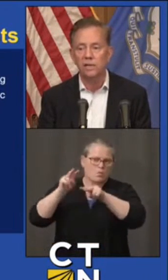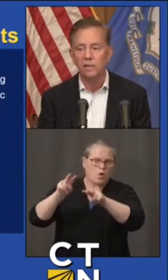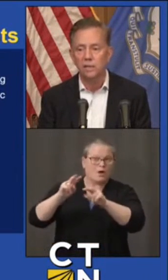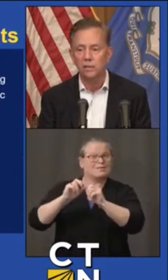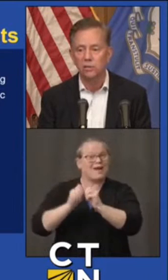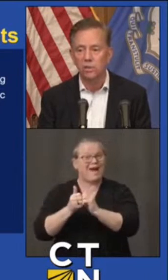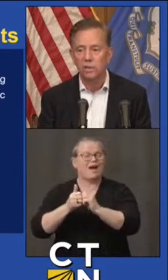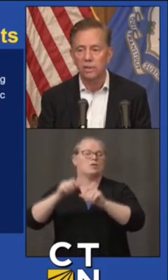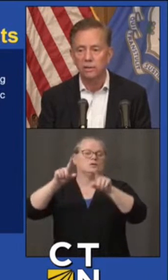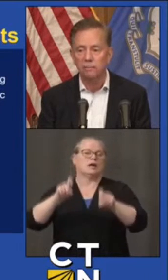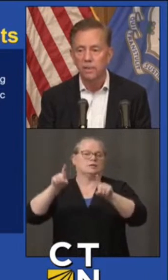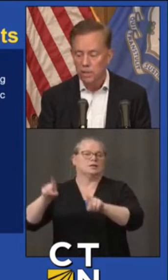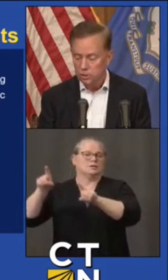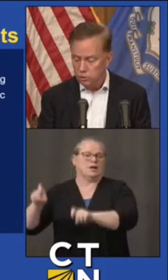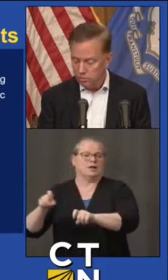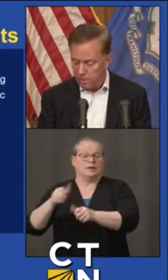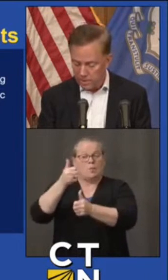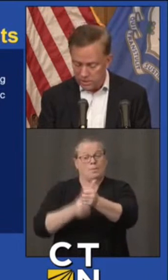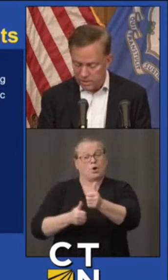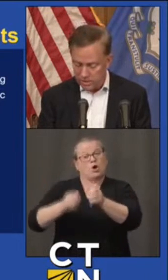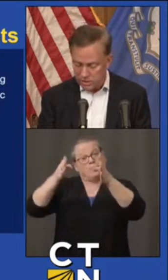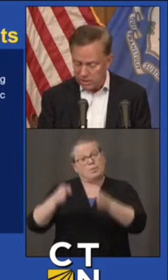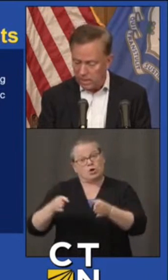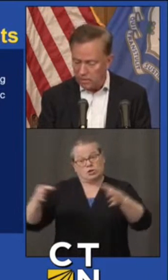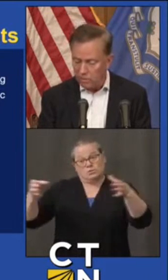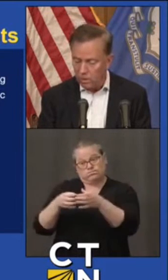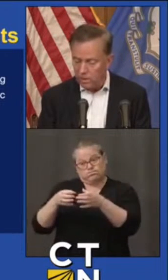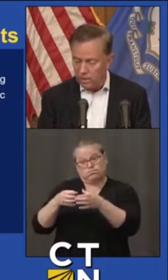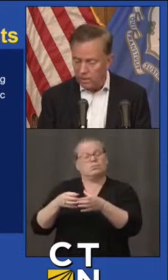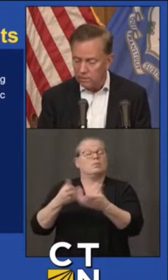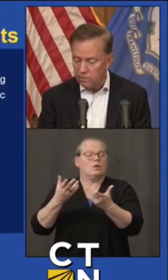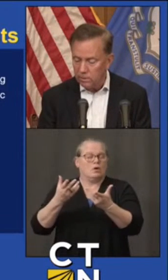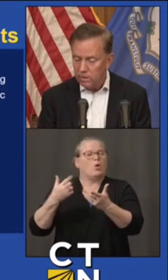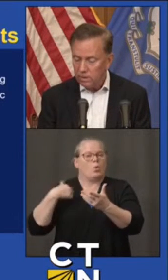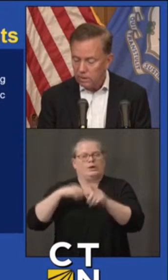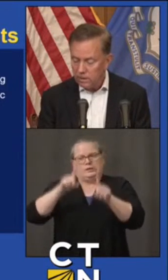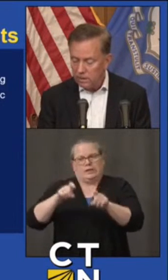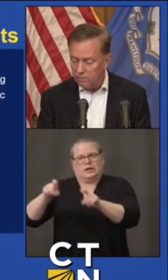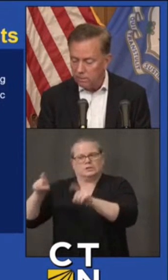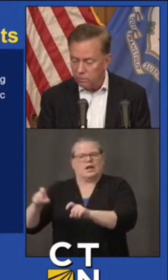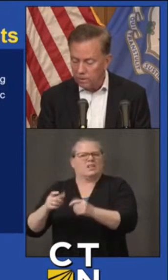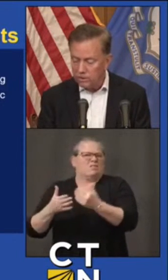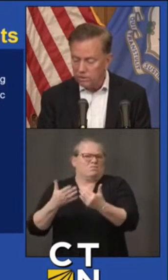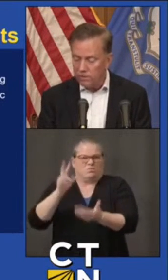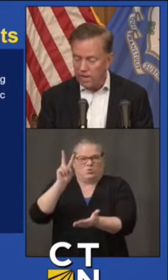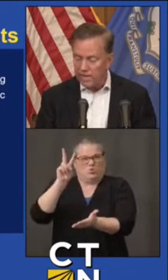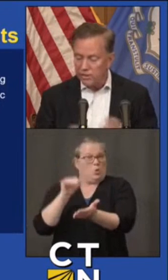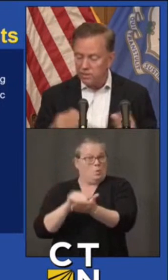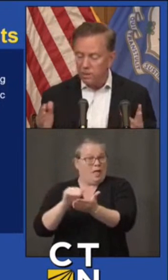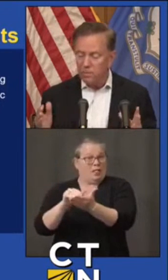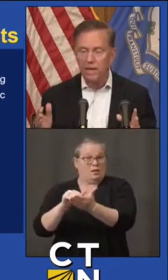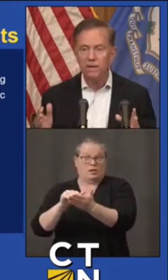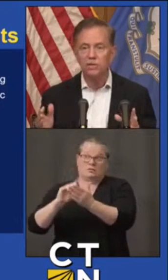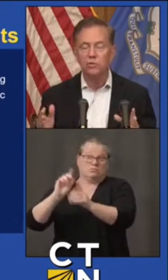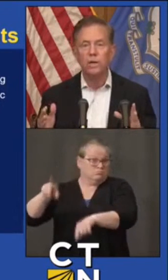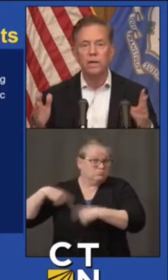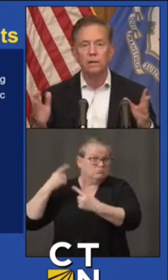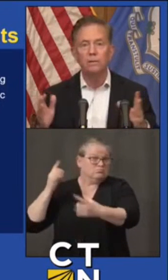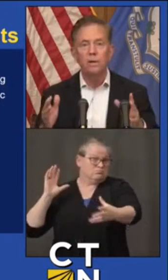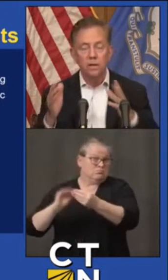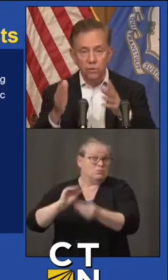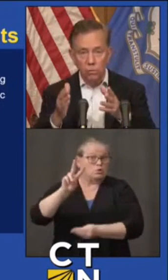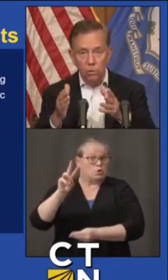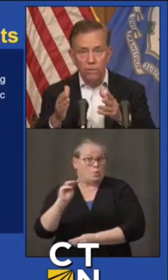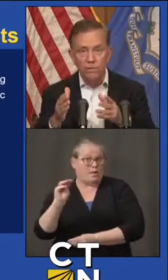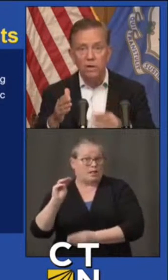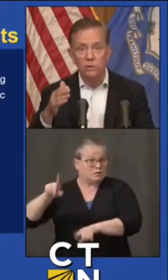in the country. 2 million tests and counting right now. Aggressive asymptomatic screening. You